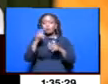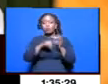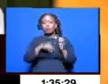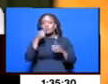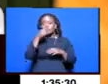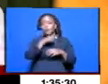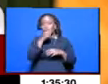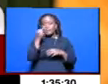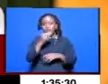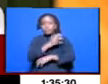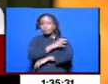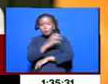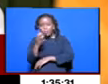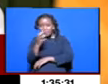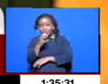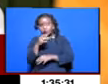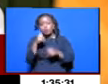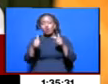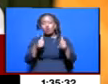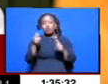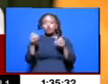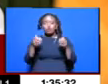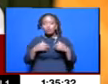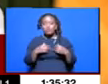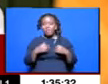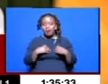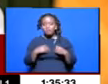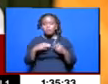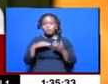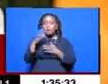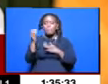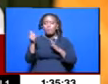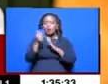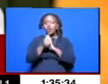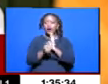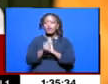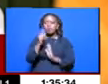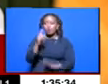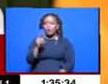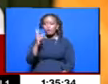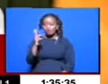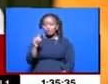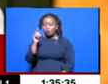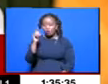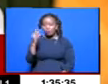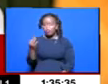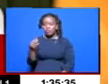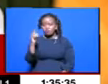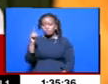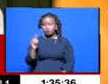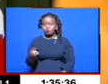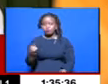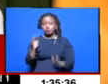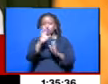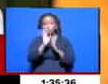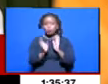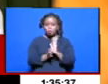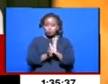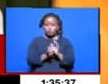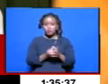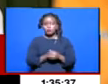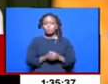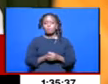capacity is to be found in Article 1433 of the Constitution, which provides that